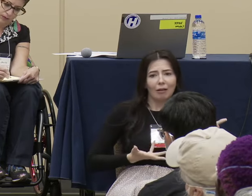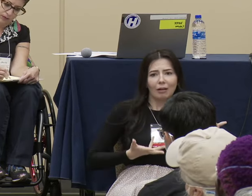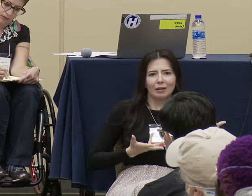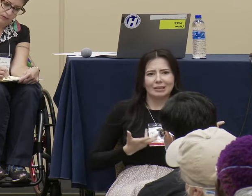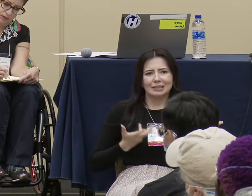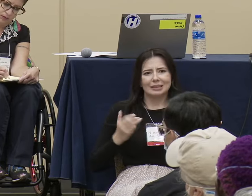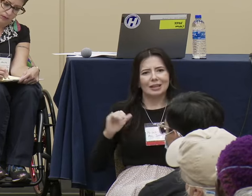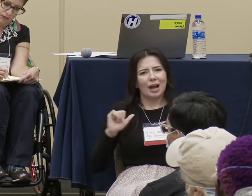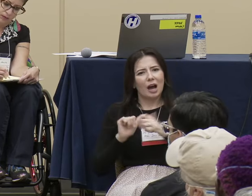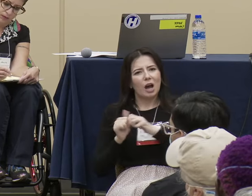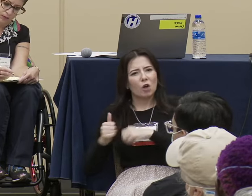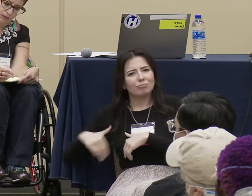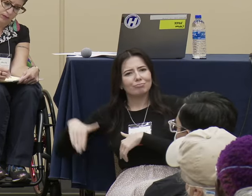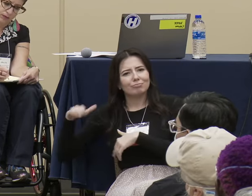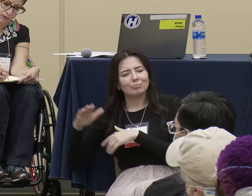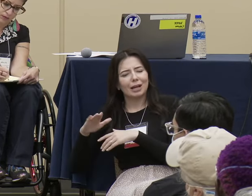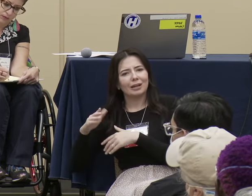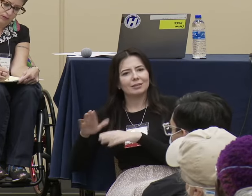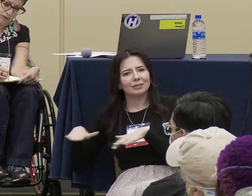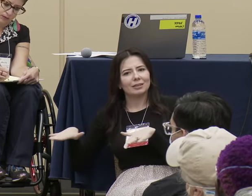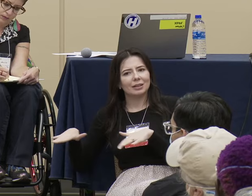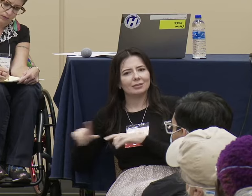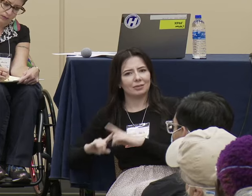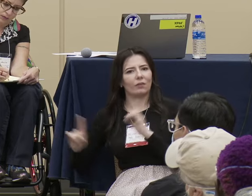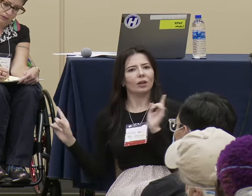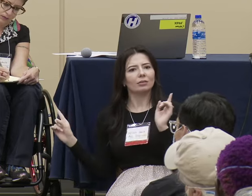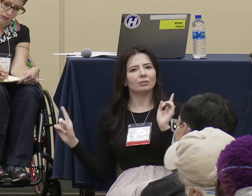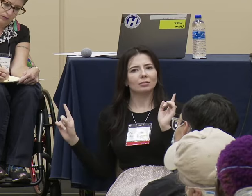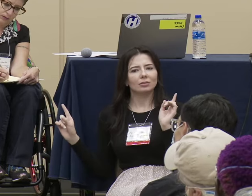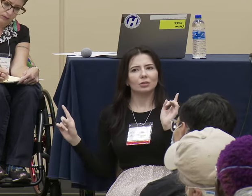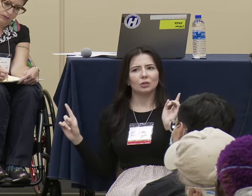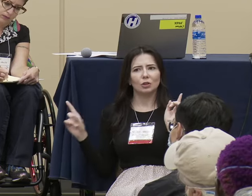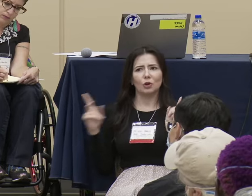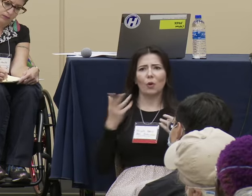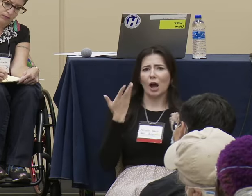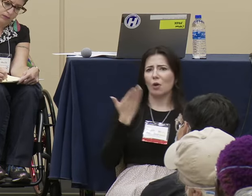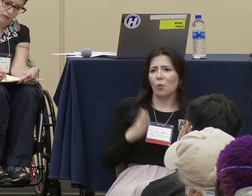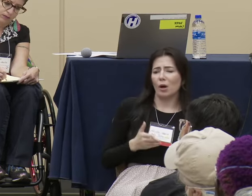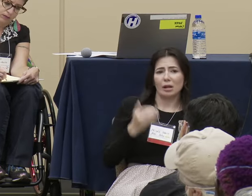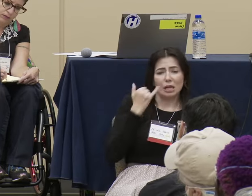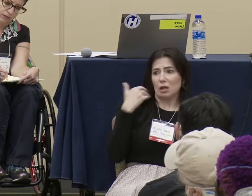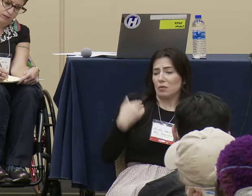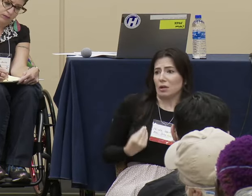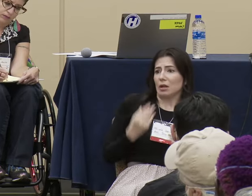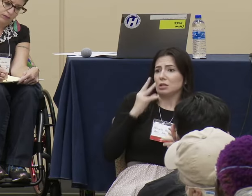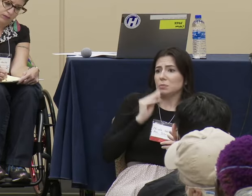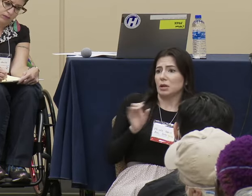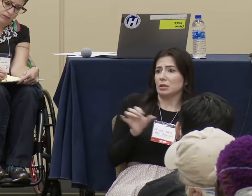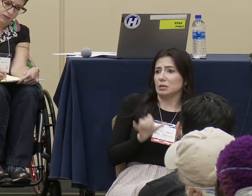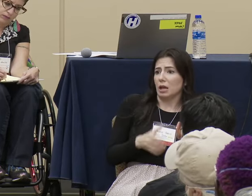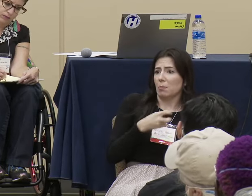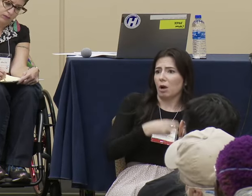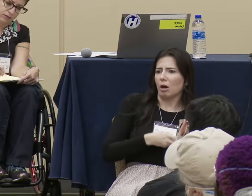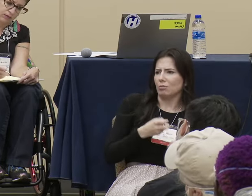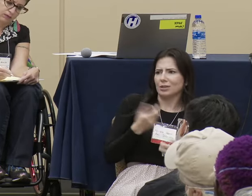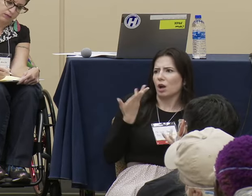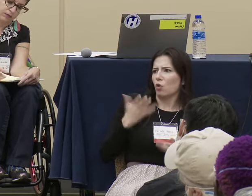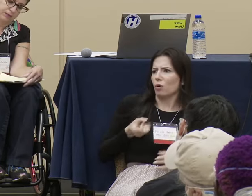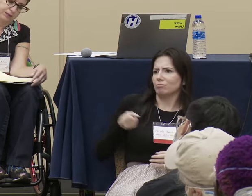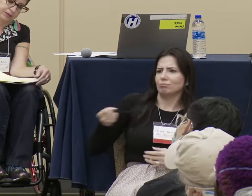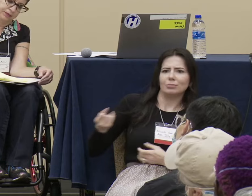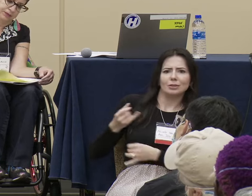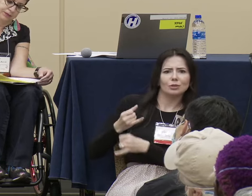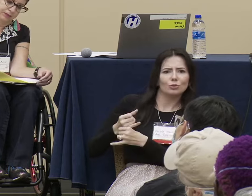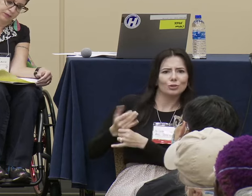like, they tried to like institutionalize me or stuff. Instead, they were like, you know, those problems aren't real. But like, what does it look like to